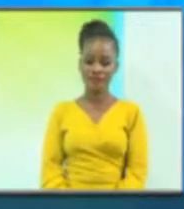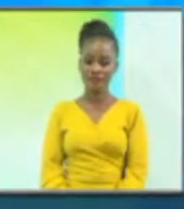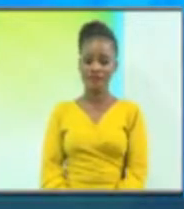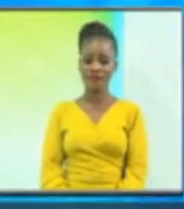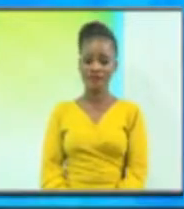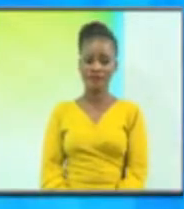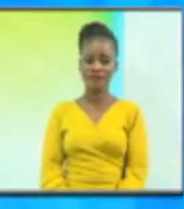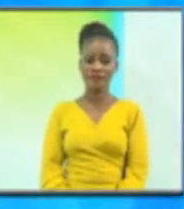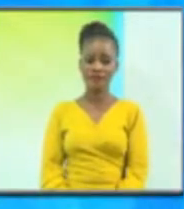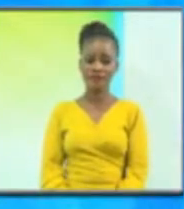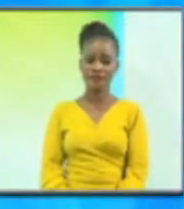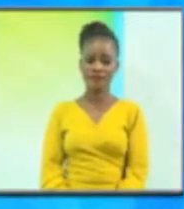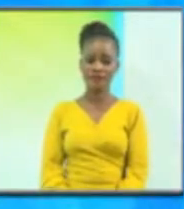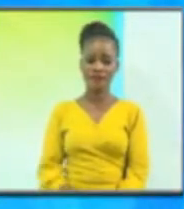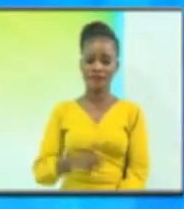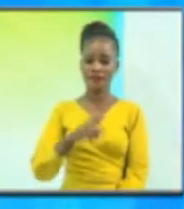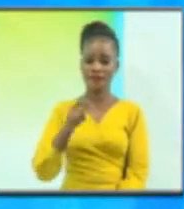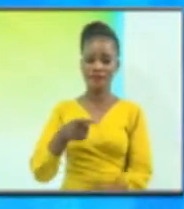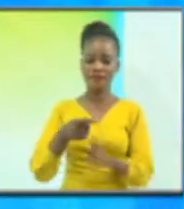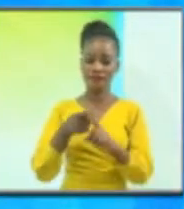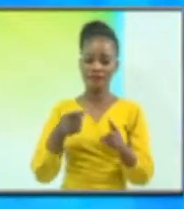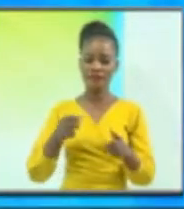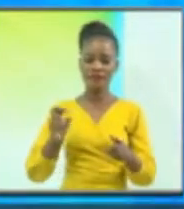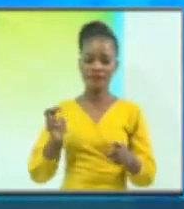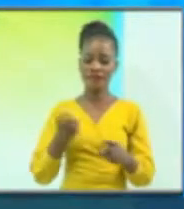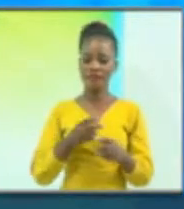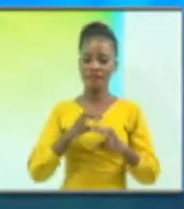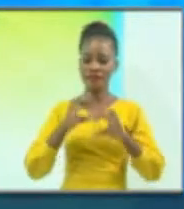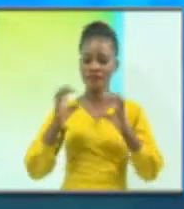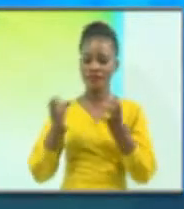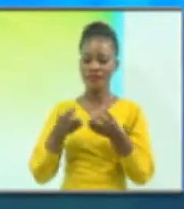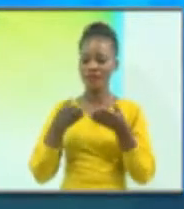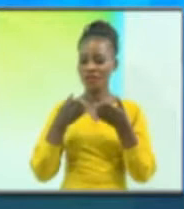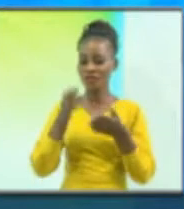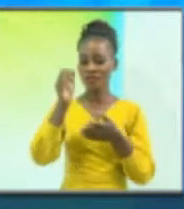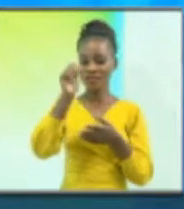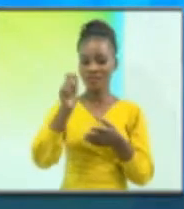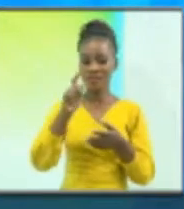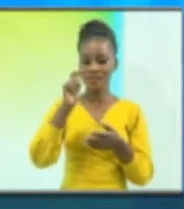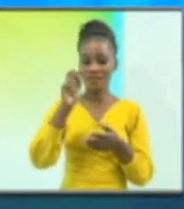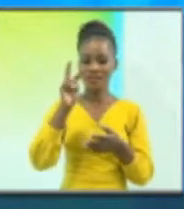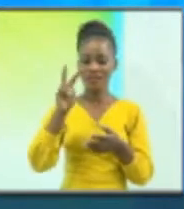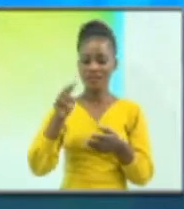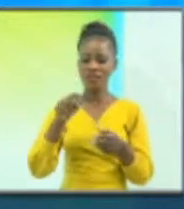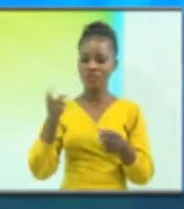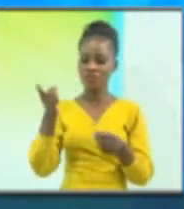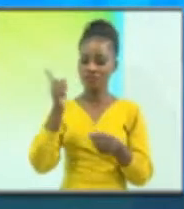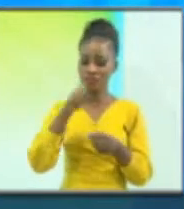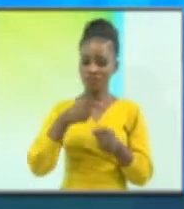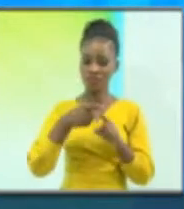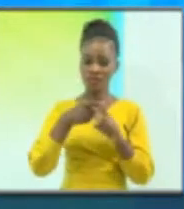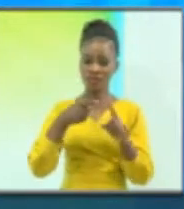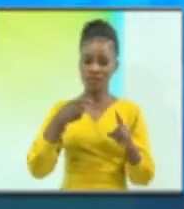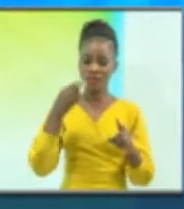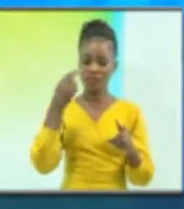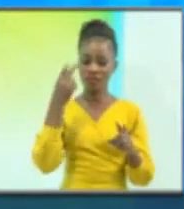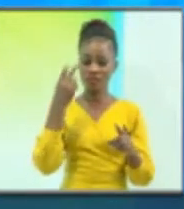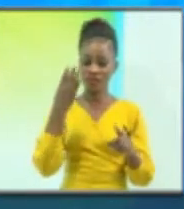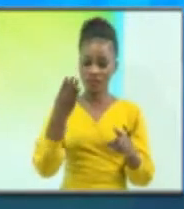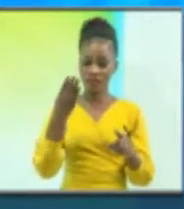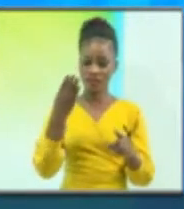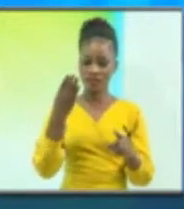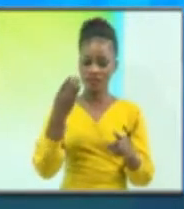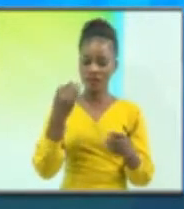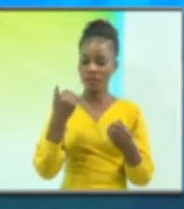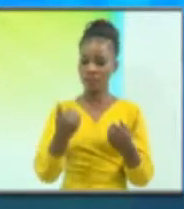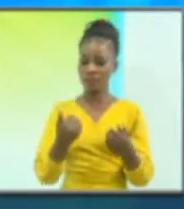And all right, there you have it from our team here, Smart 24 TV. We've been coming to you live from Plot 42, Nile